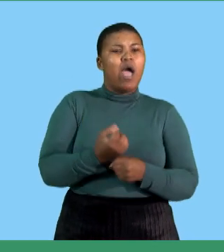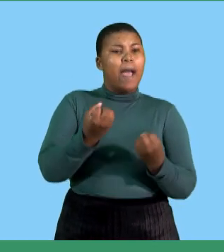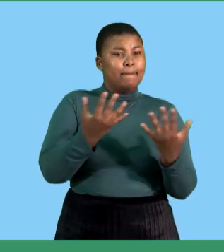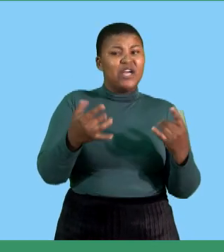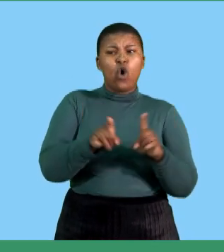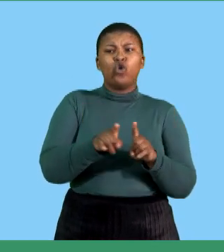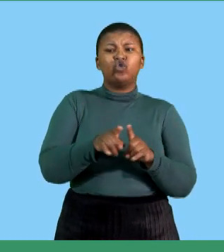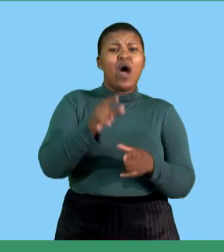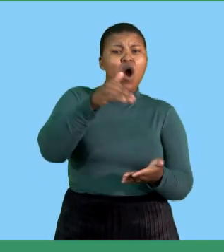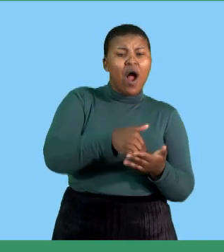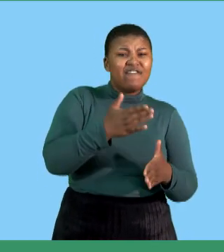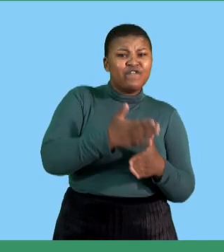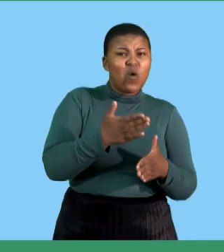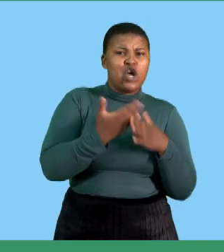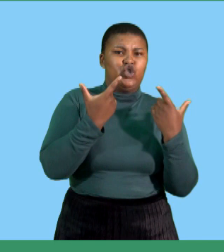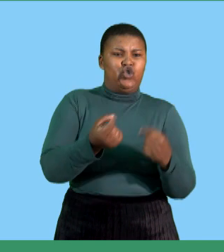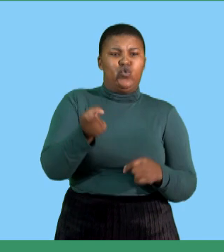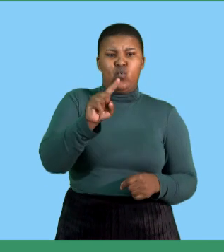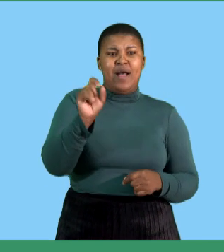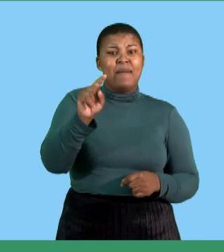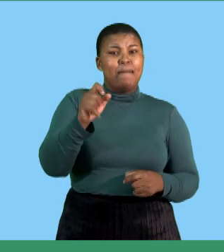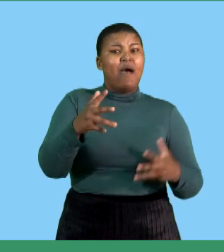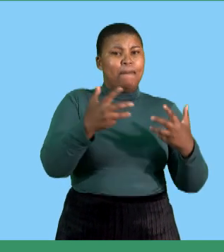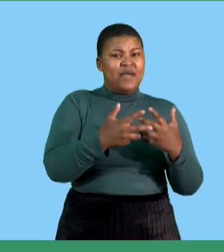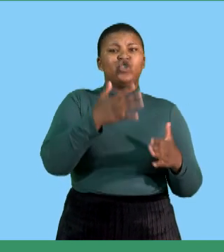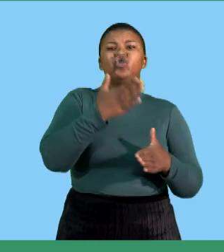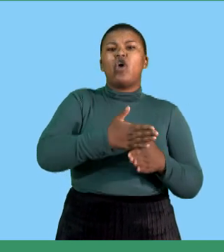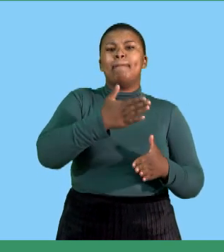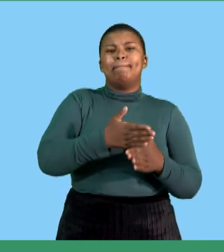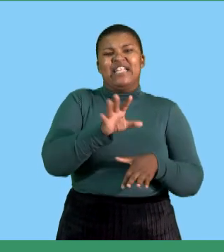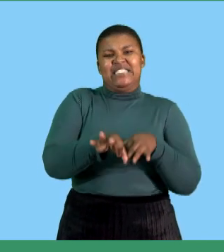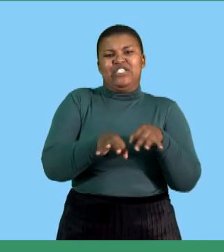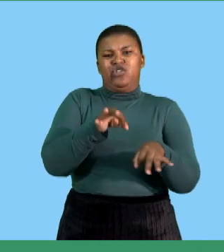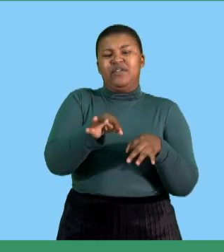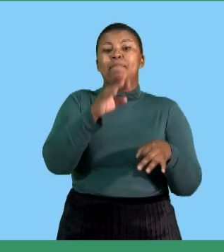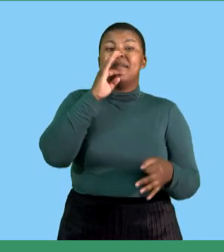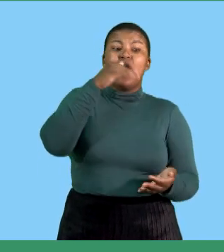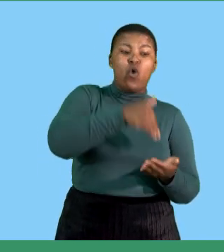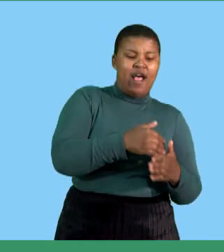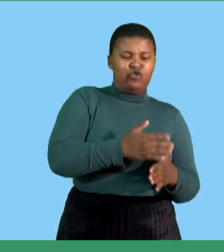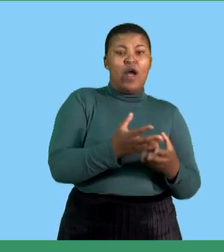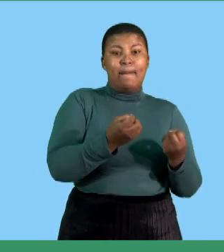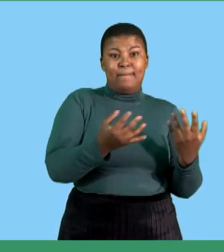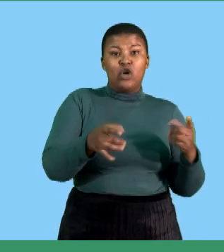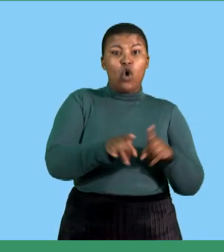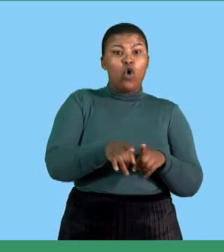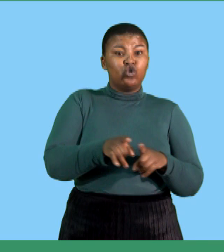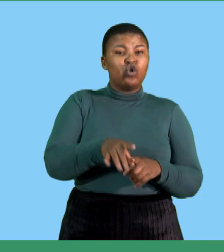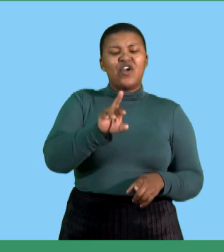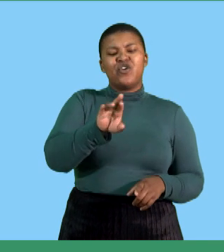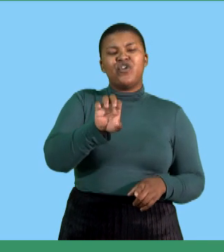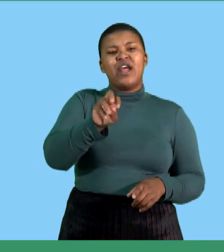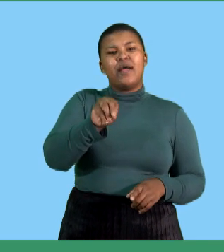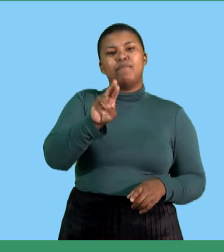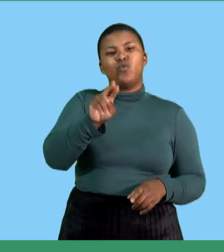and what will their duties be in the workplace. In this regard, we're talking about job description and how much will you pay them, their salaries, that is